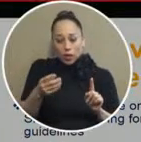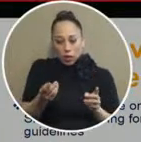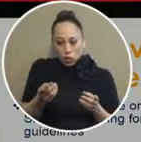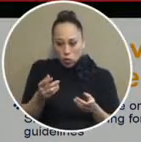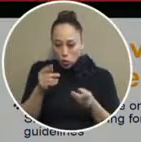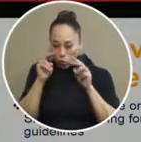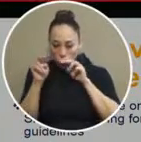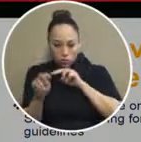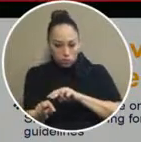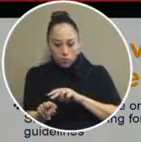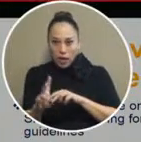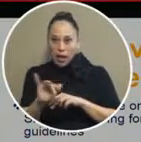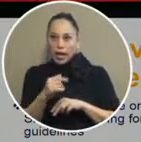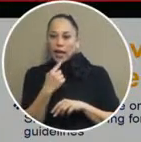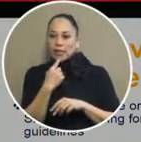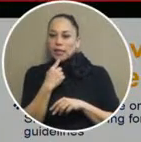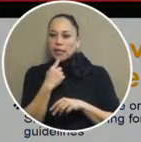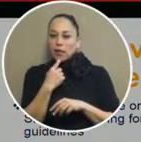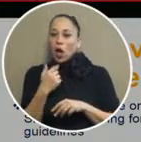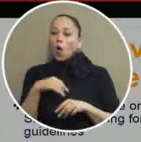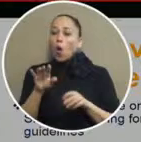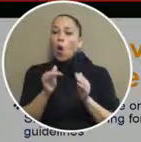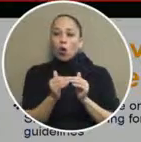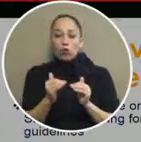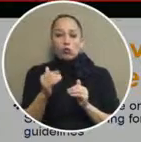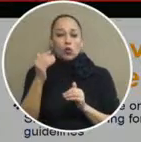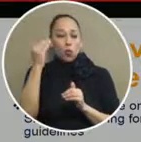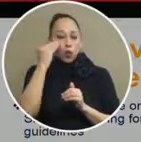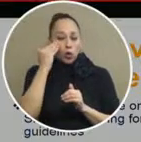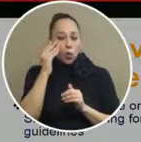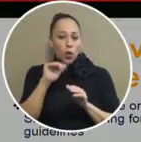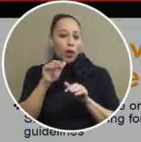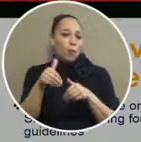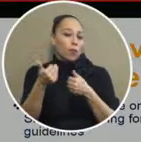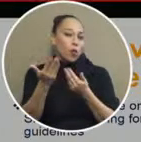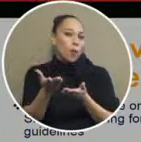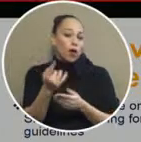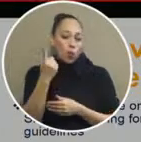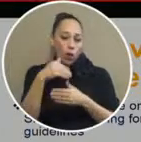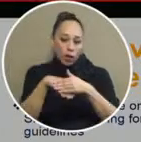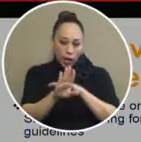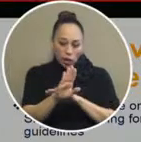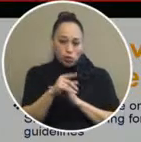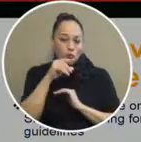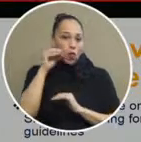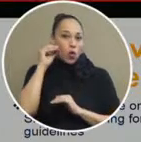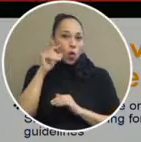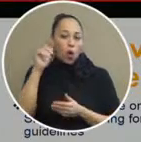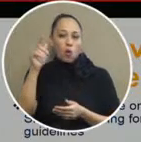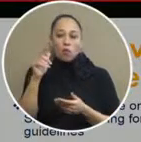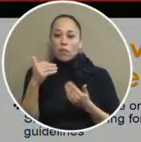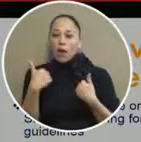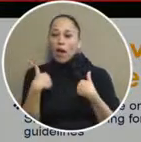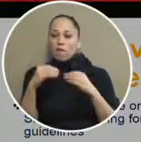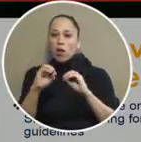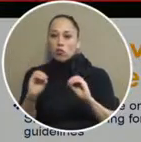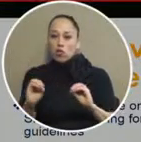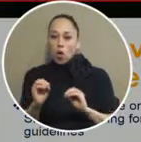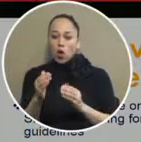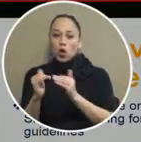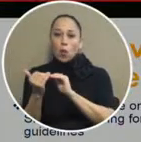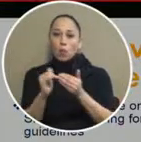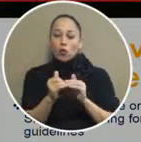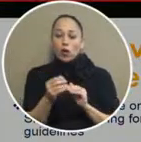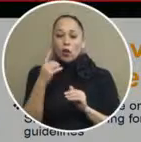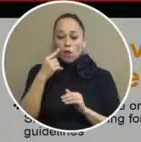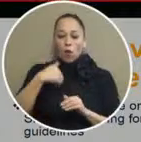as I already mentioned. We also knew that we could provide a single point of entry for the homeless in our community and make sure that there was an